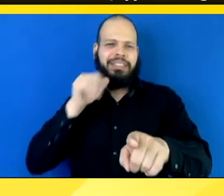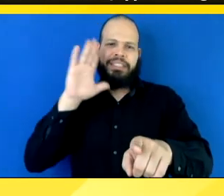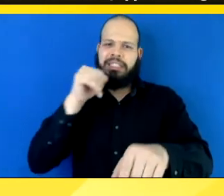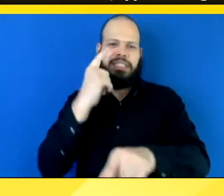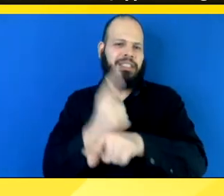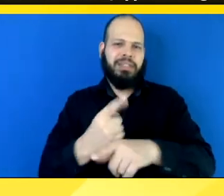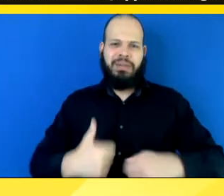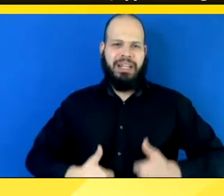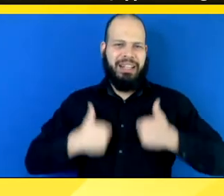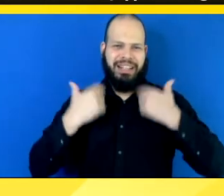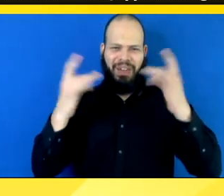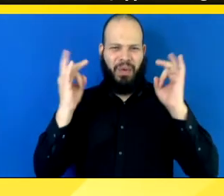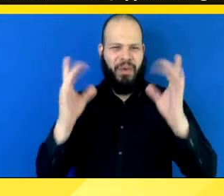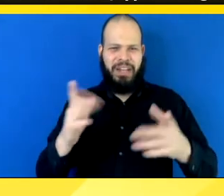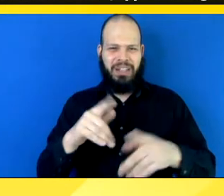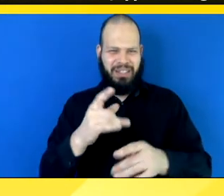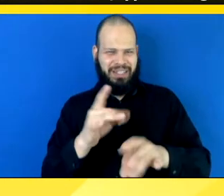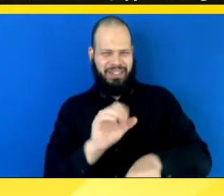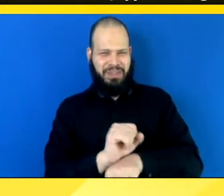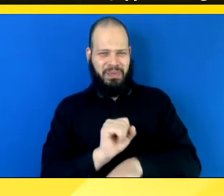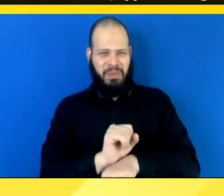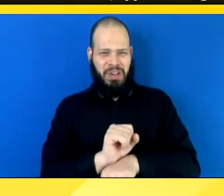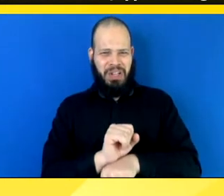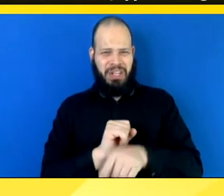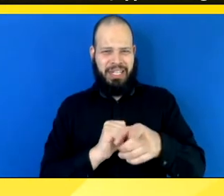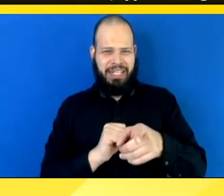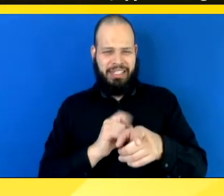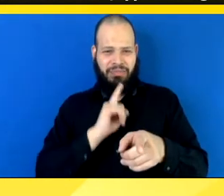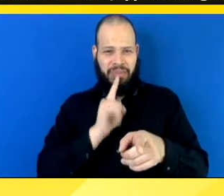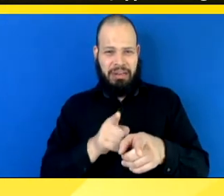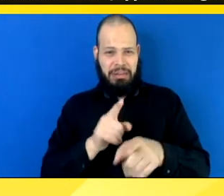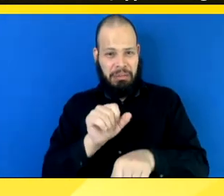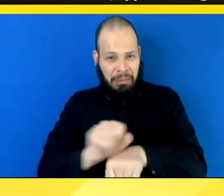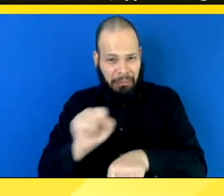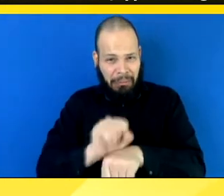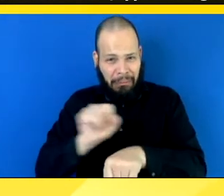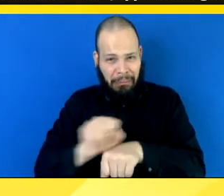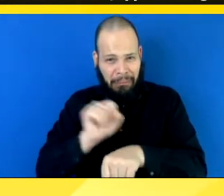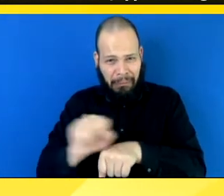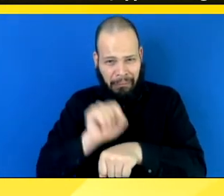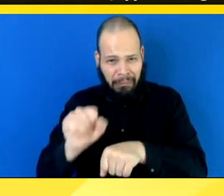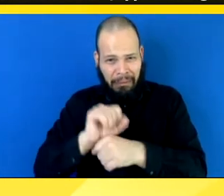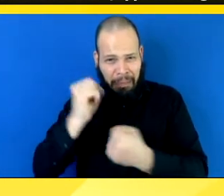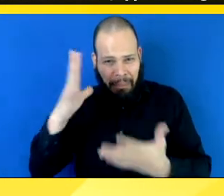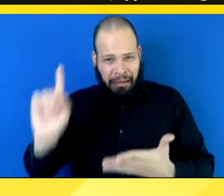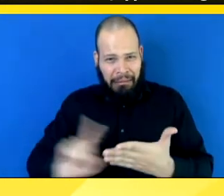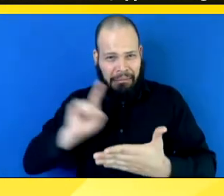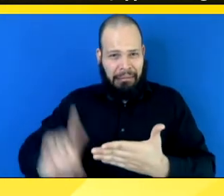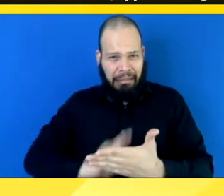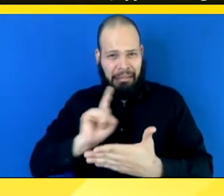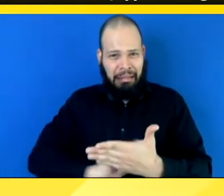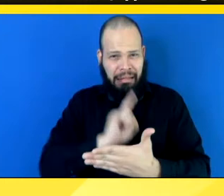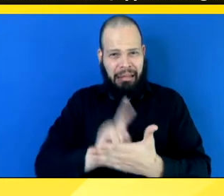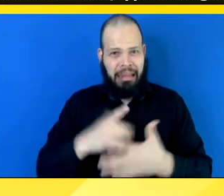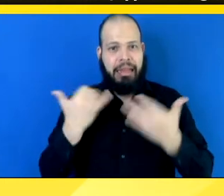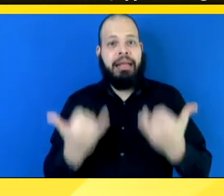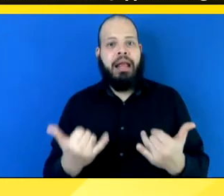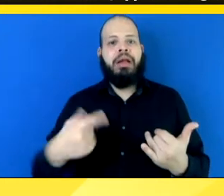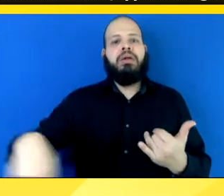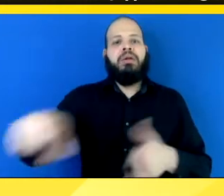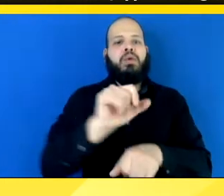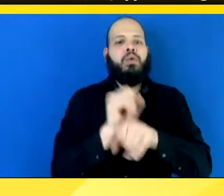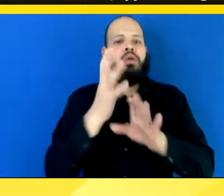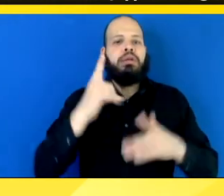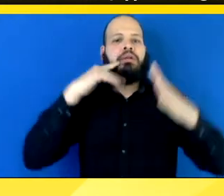time. So instead, the workers are joining together and taking your power. You know, I think about this all the time. And